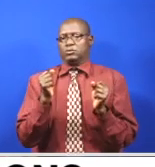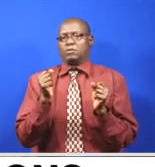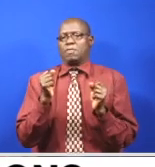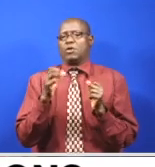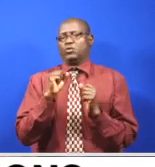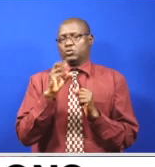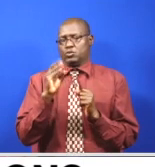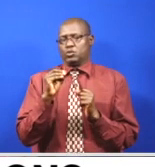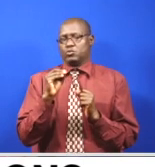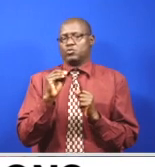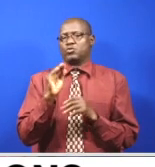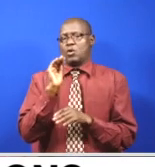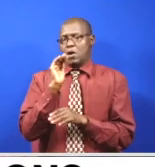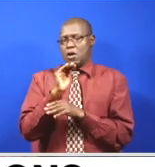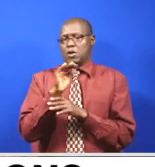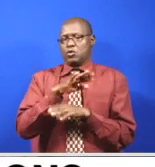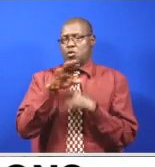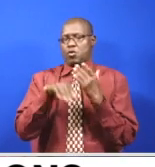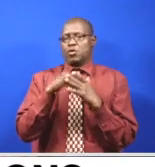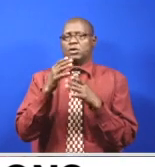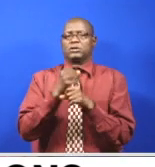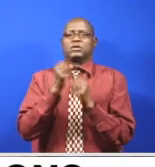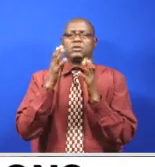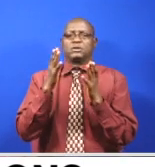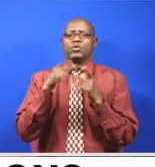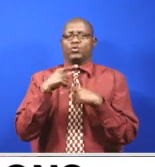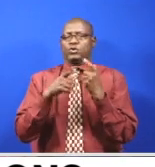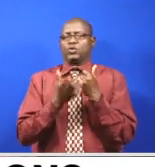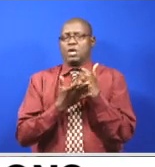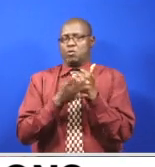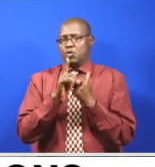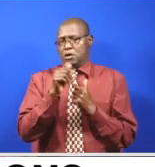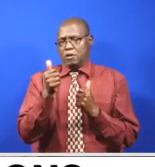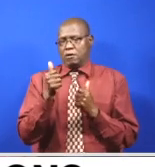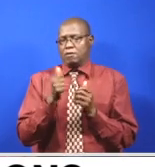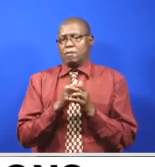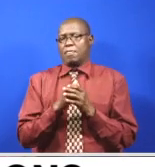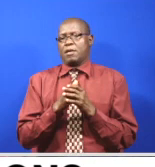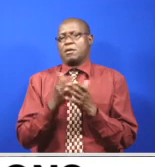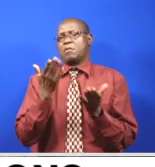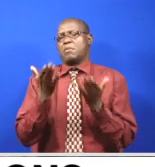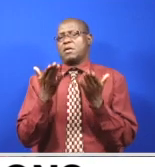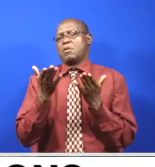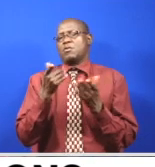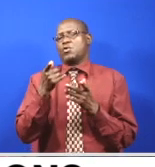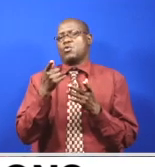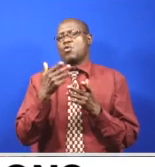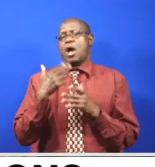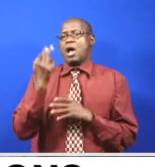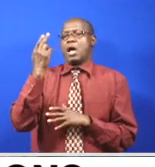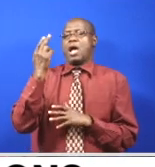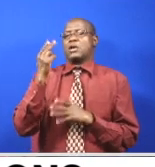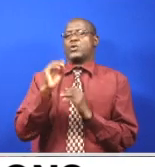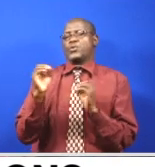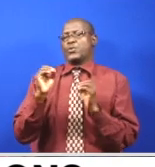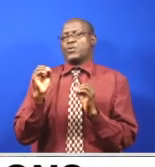tunashukuru sana washikadau wote na tuendelee kusaidiana. You may not be holding a gun,